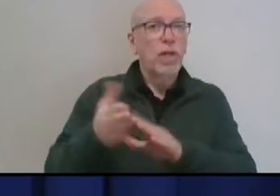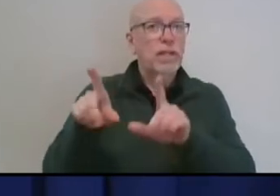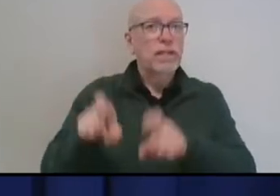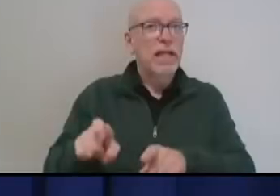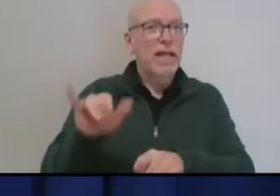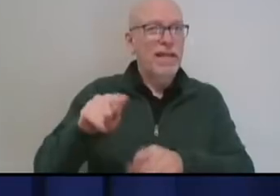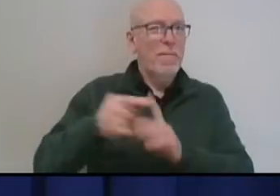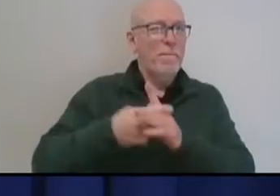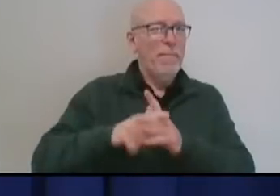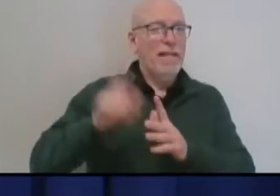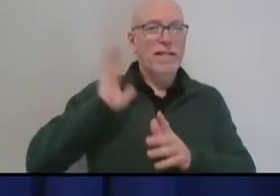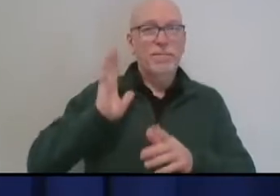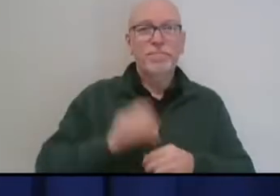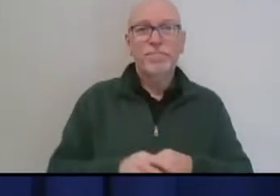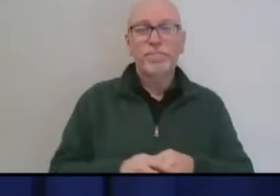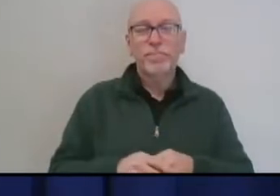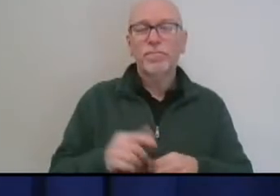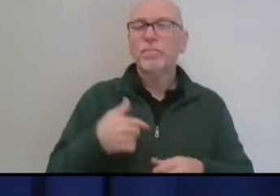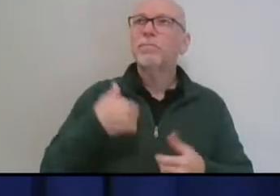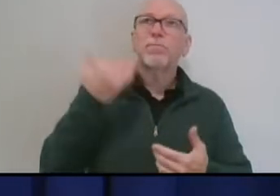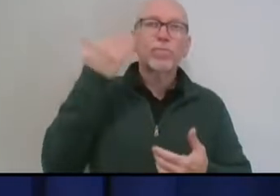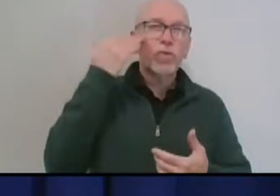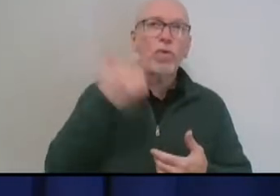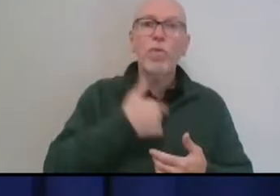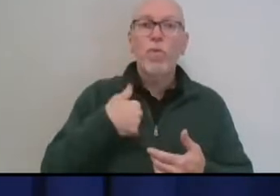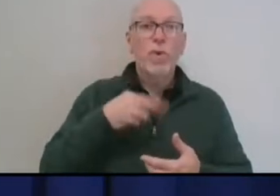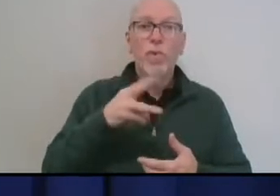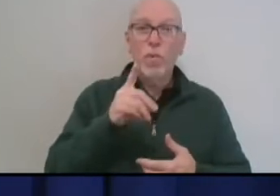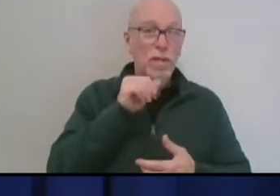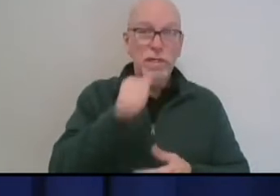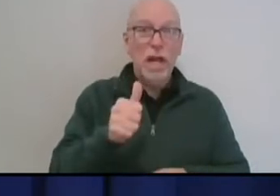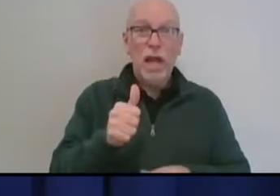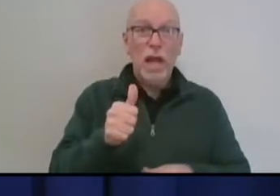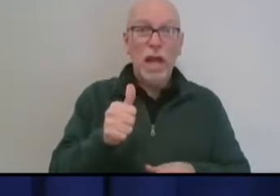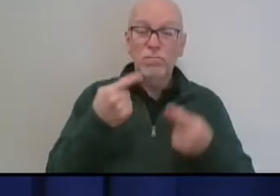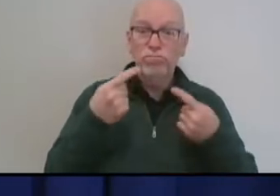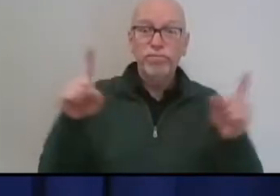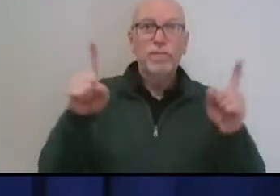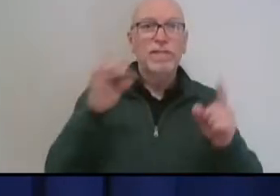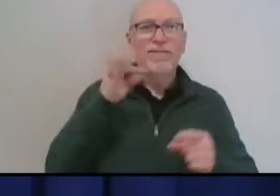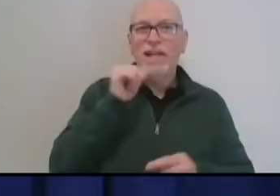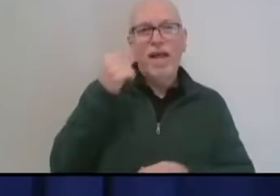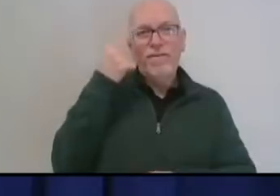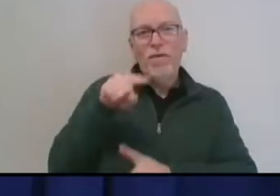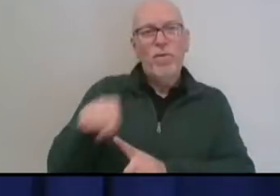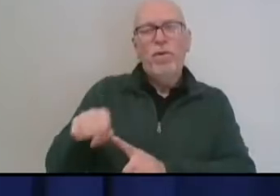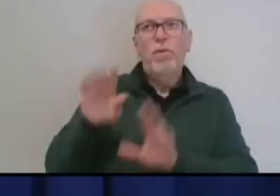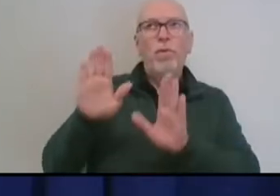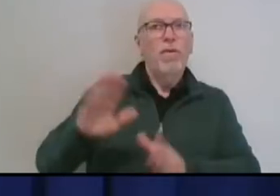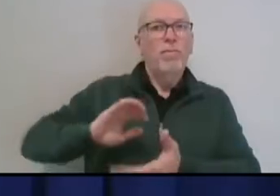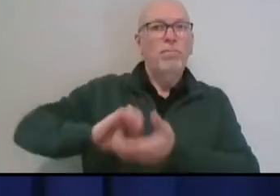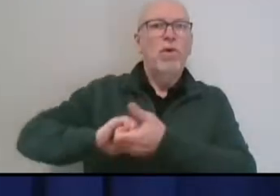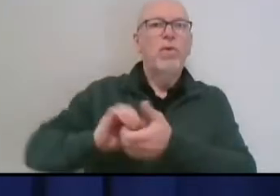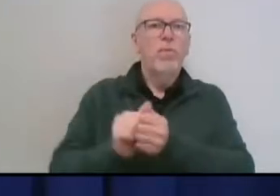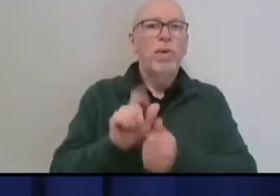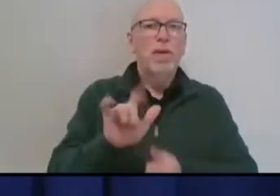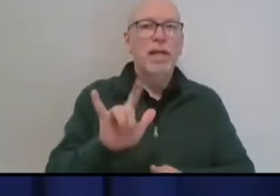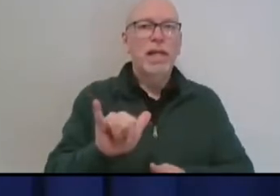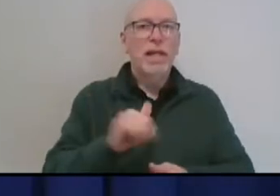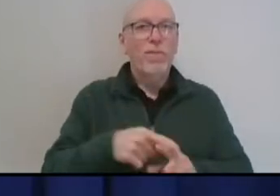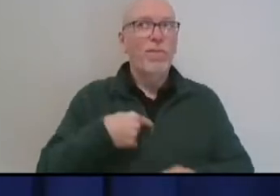days. I know without a doubt that we would not be where we are today if we hadn't had that incredible partnership set up at our time of